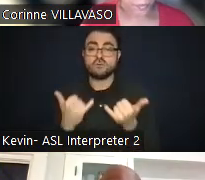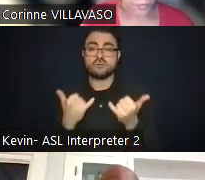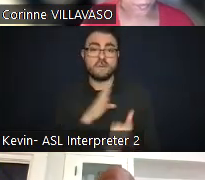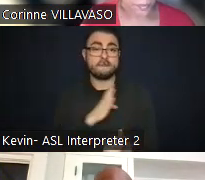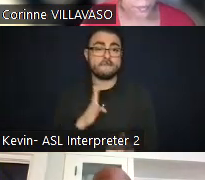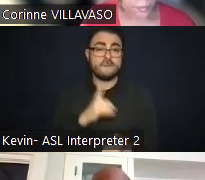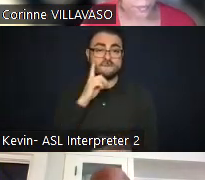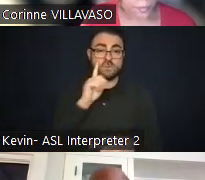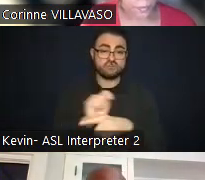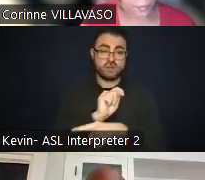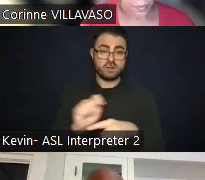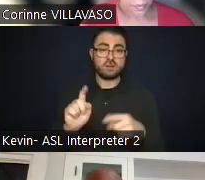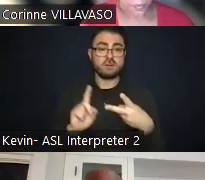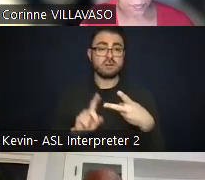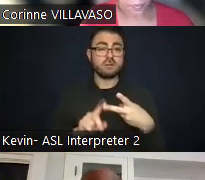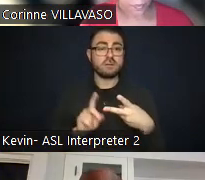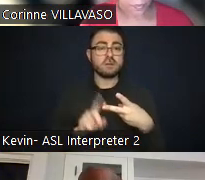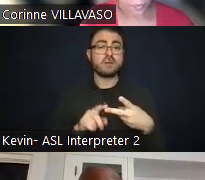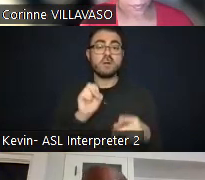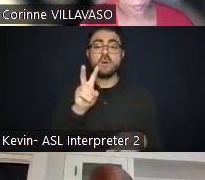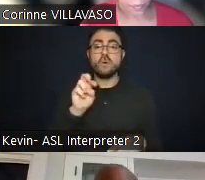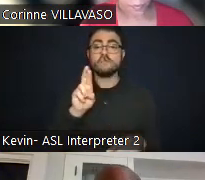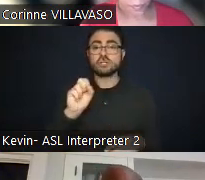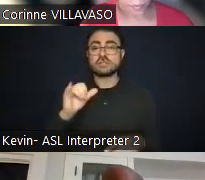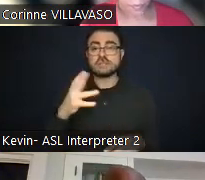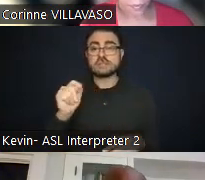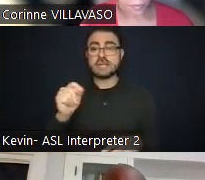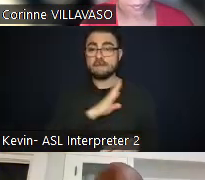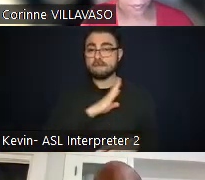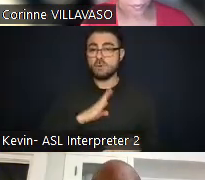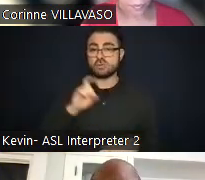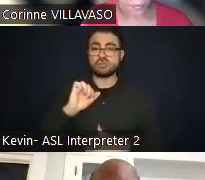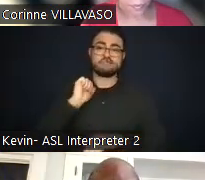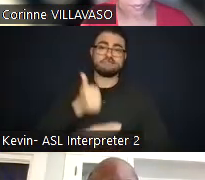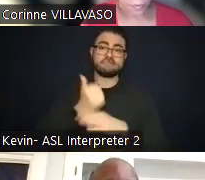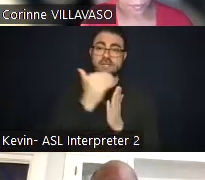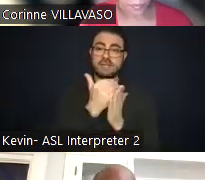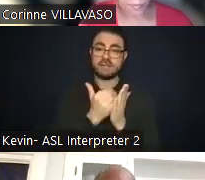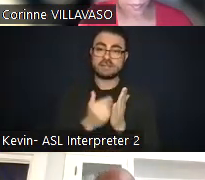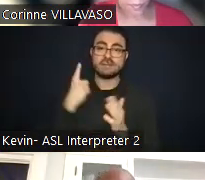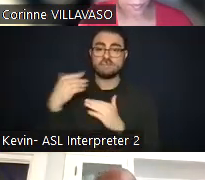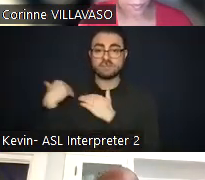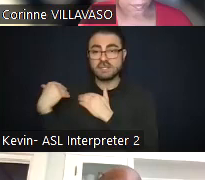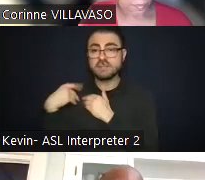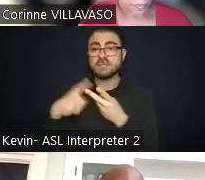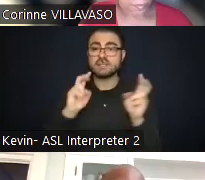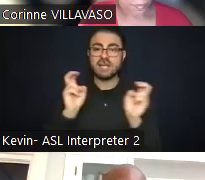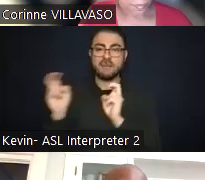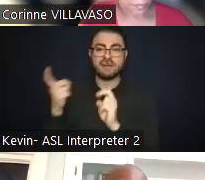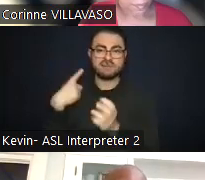B, that oversight board shall establish a list of responsibilities and topics to be covered during peer